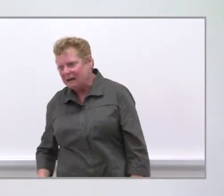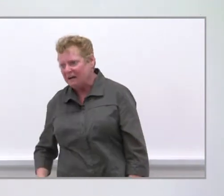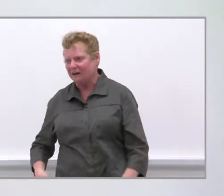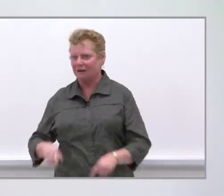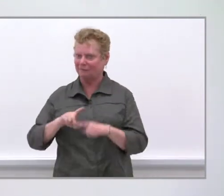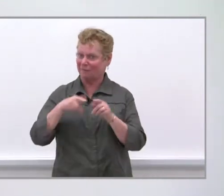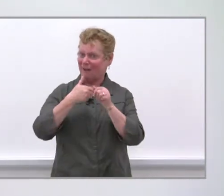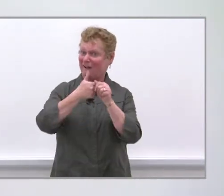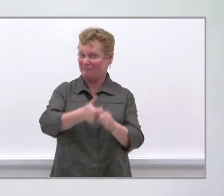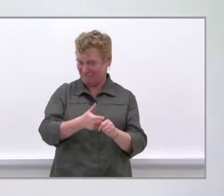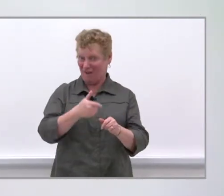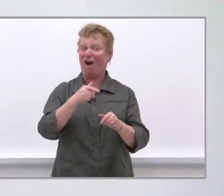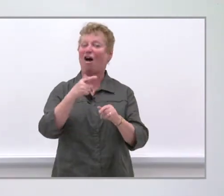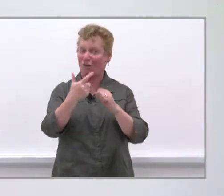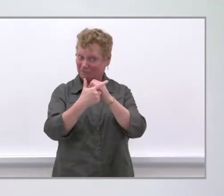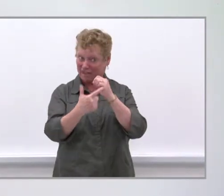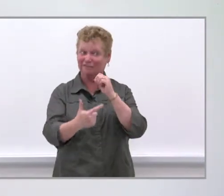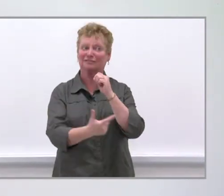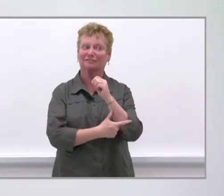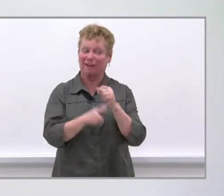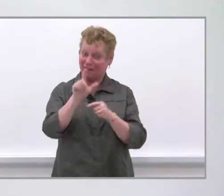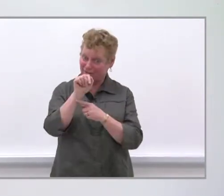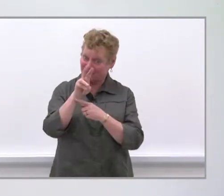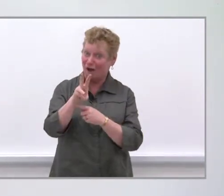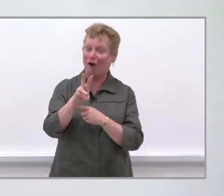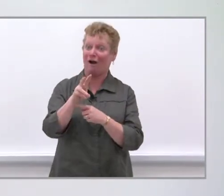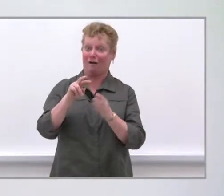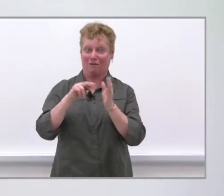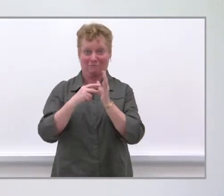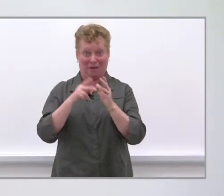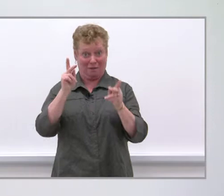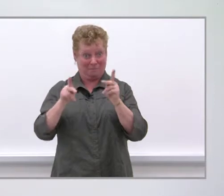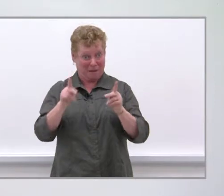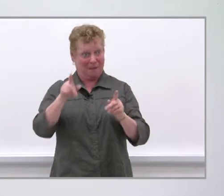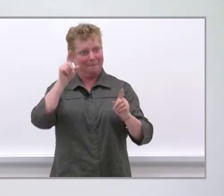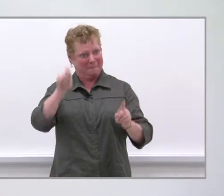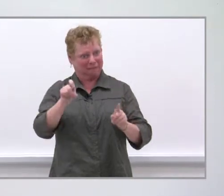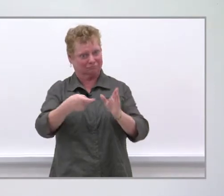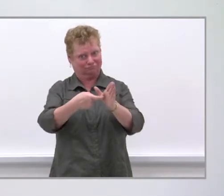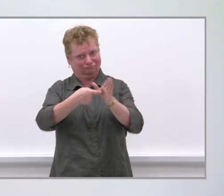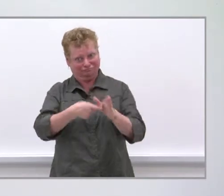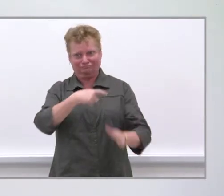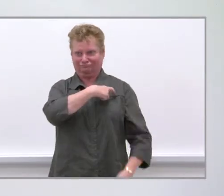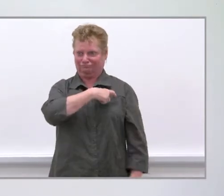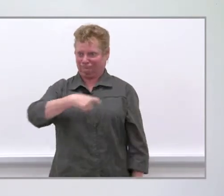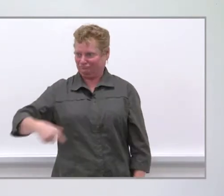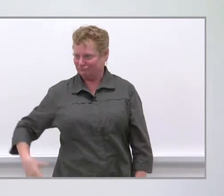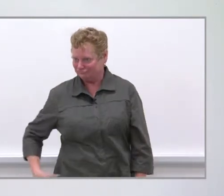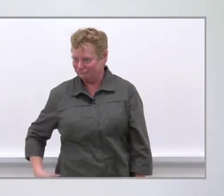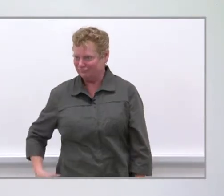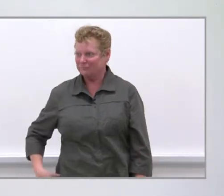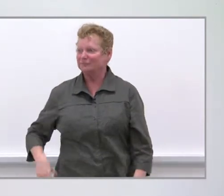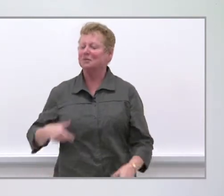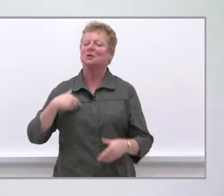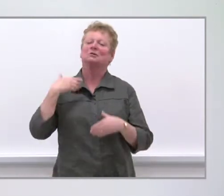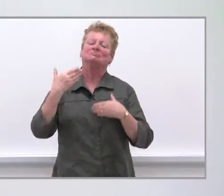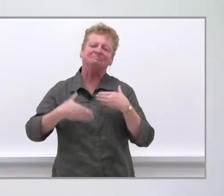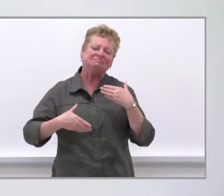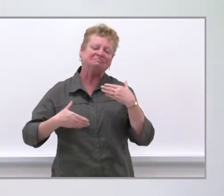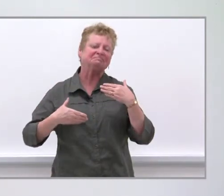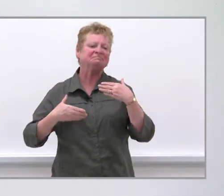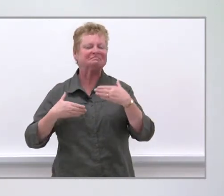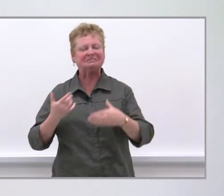legislation said, right? The legislation said that everybody has to wear seatbelts. And after time,